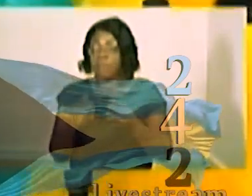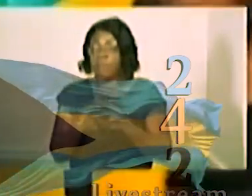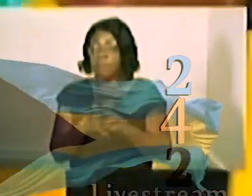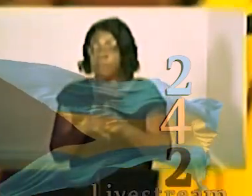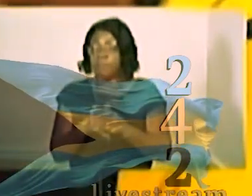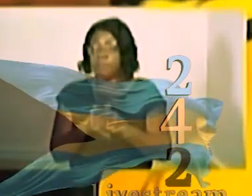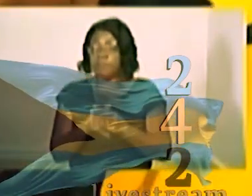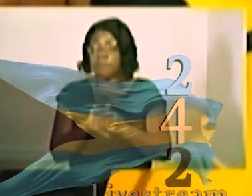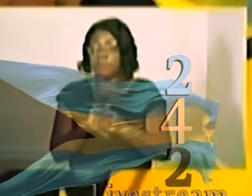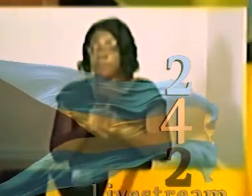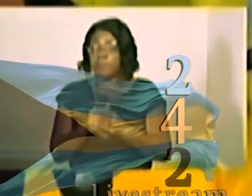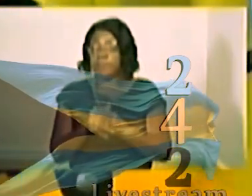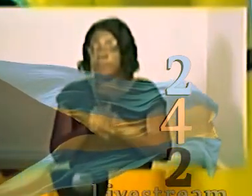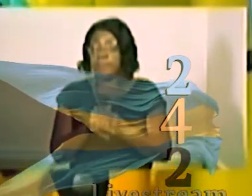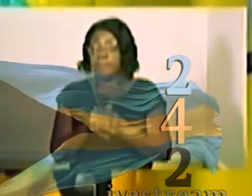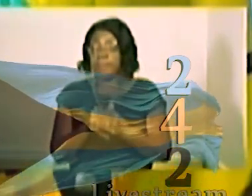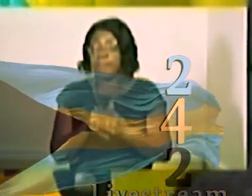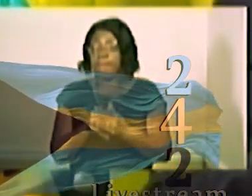portfolio?